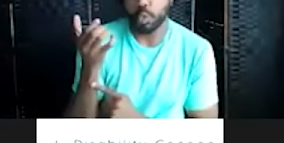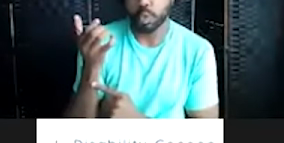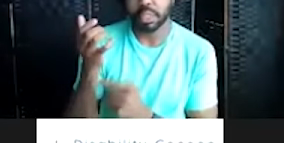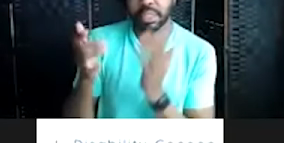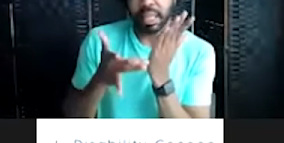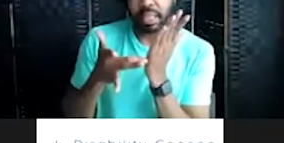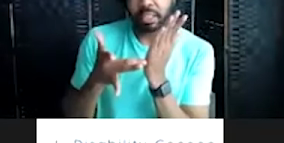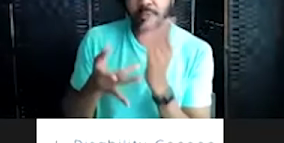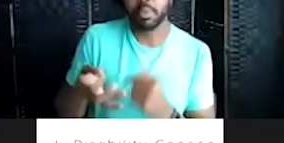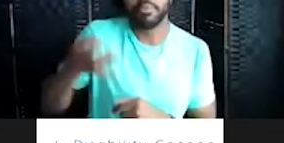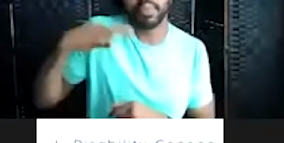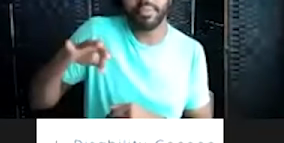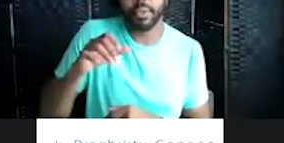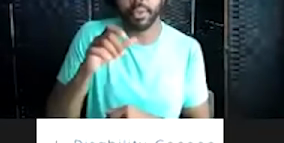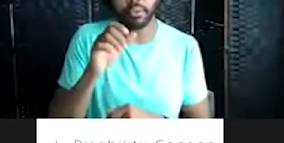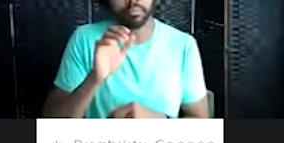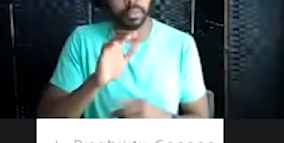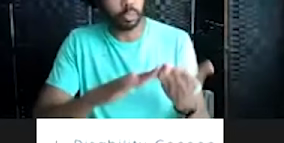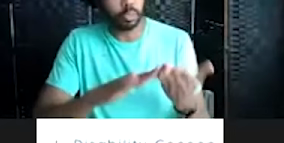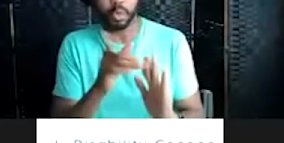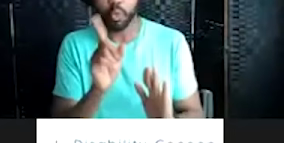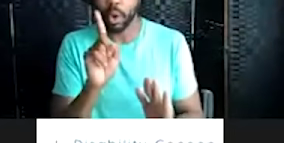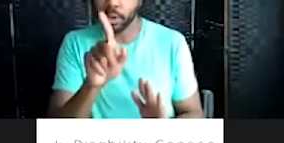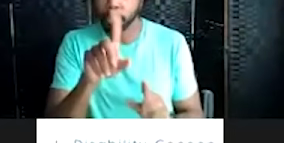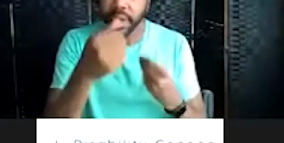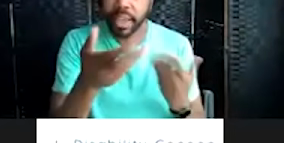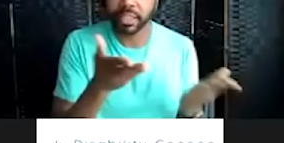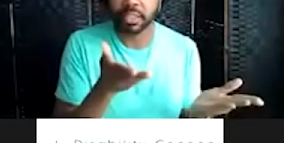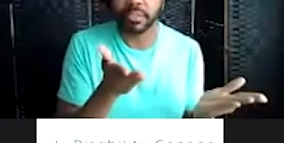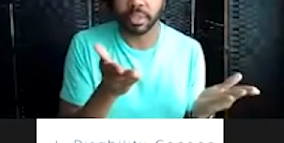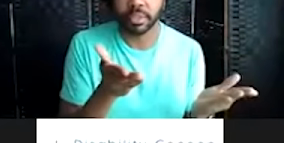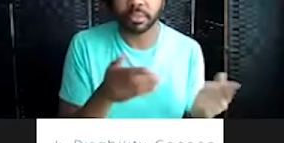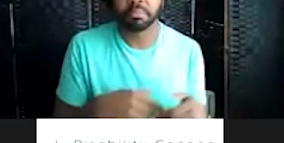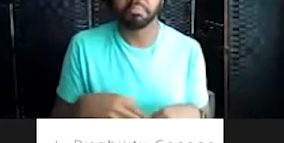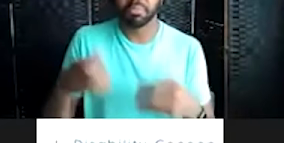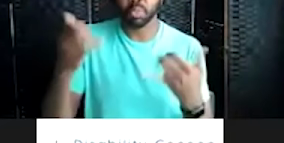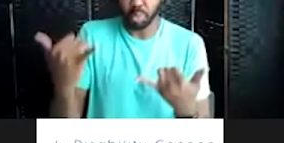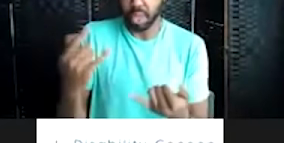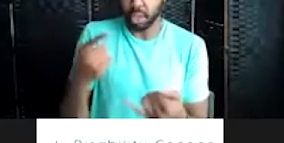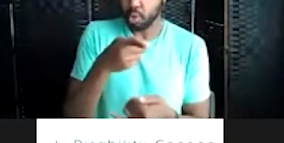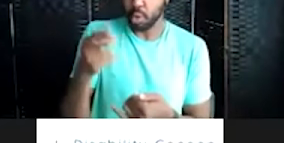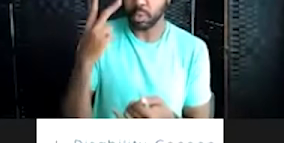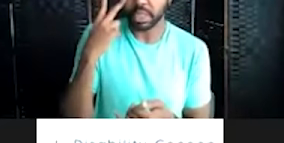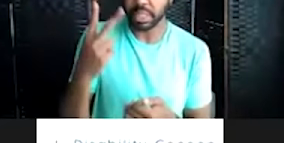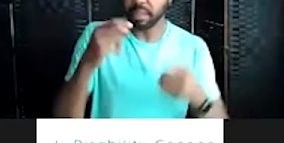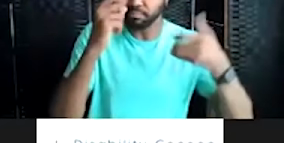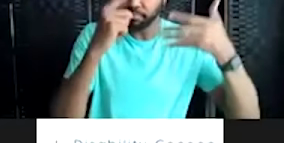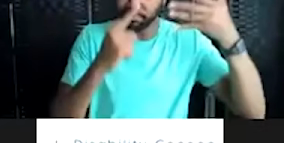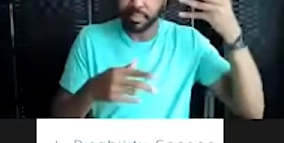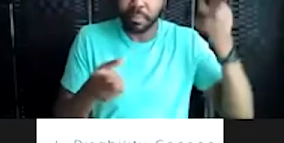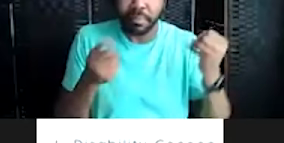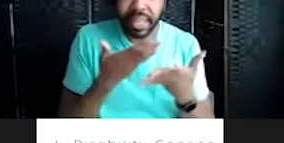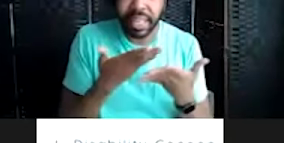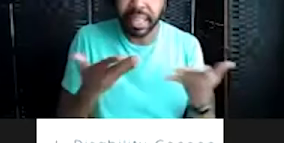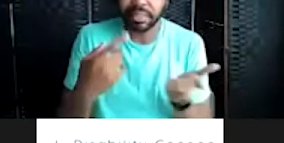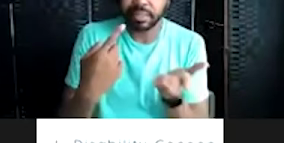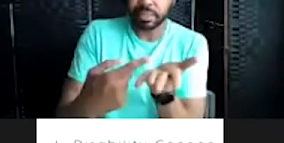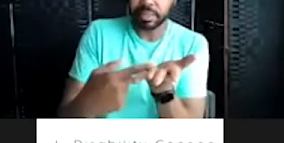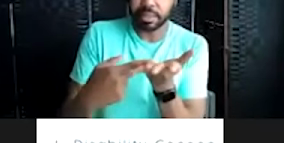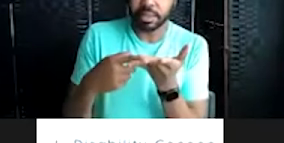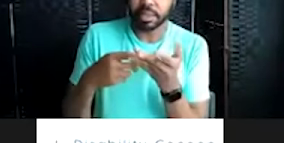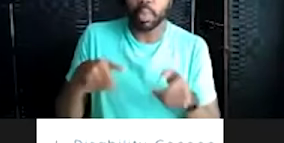you serve. And so as we go through, you're going to see a number of things that we're talking about that will allow a